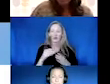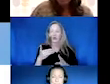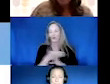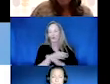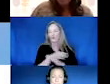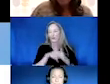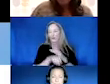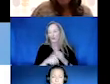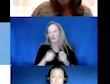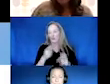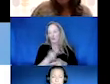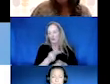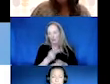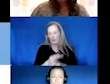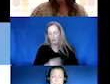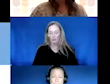area.